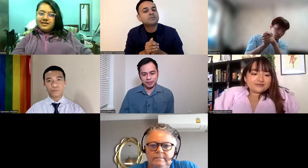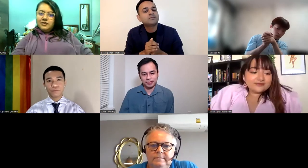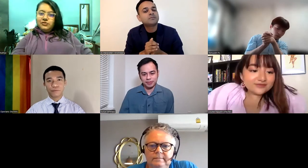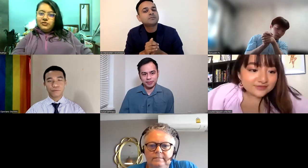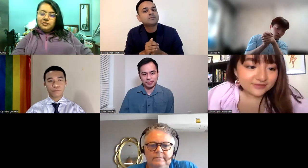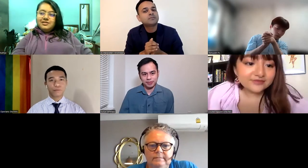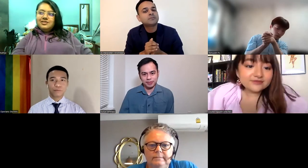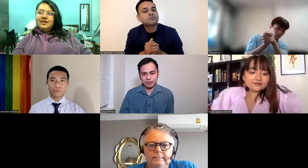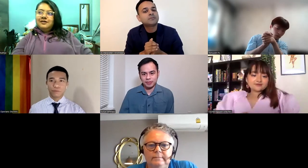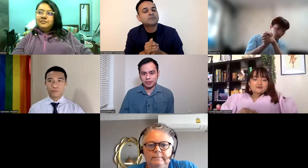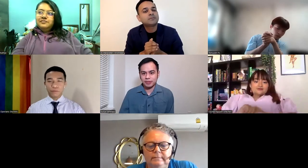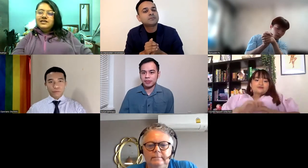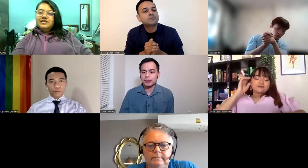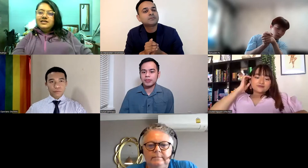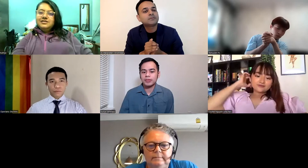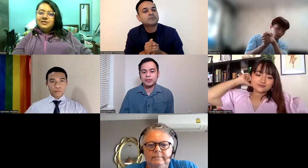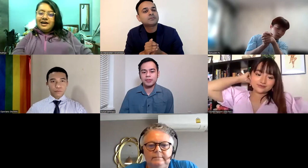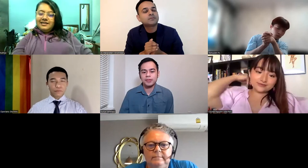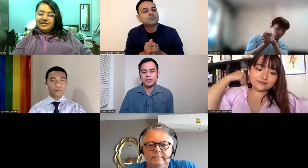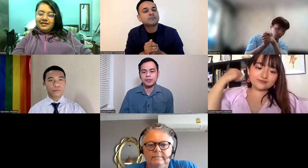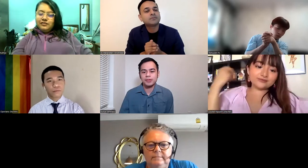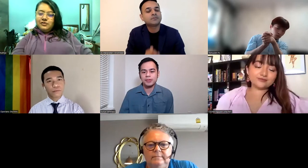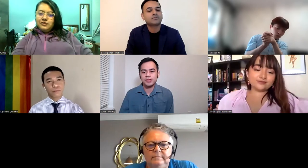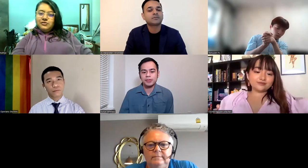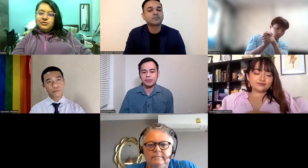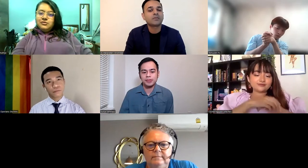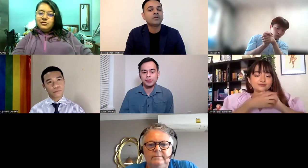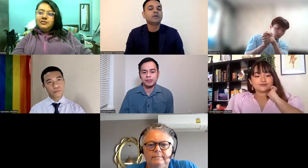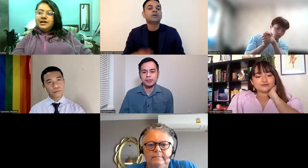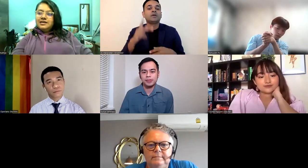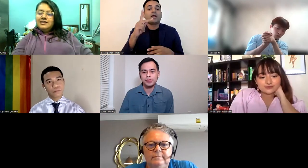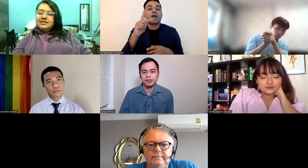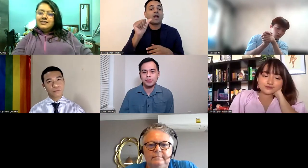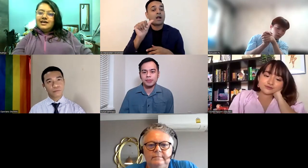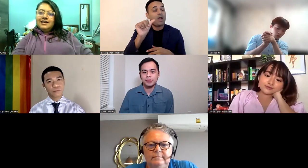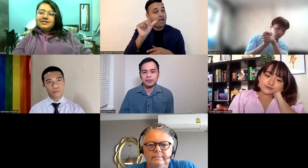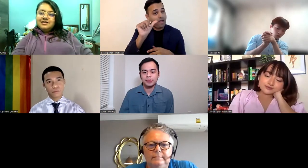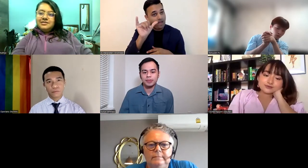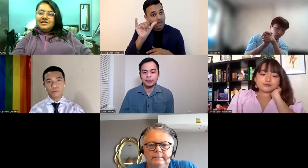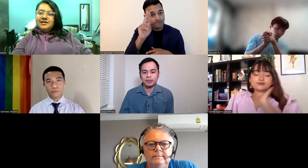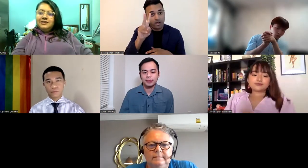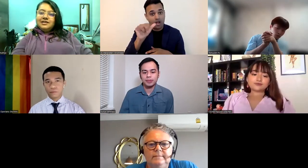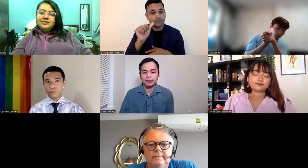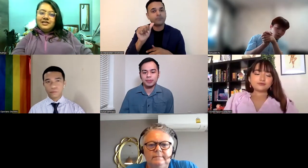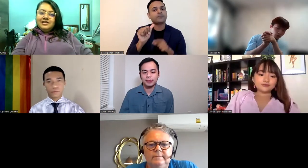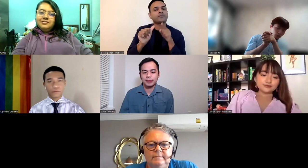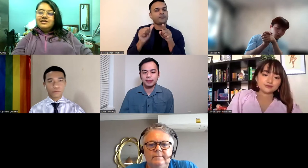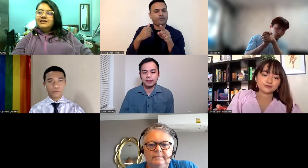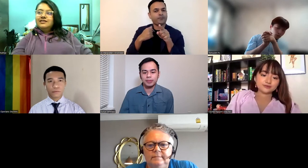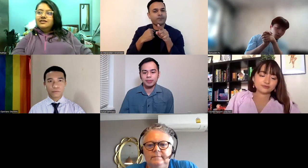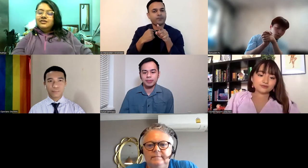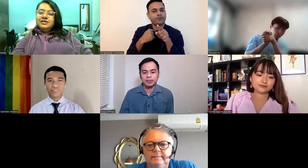Yes, thank you so much. So I think for those who do not practice accessibility, I would like to tell them